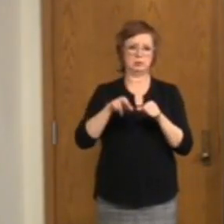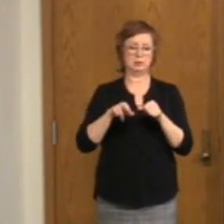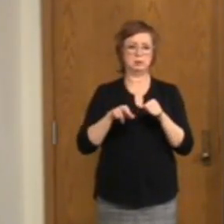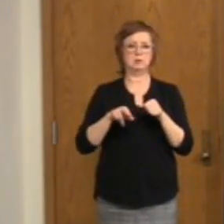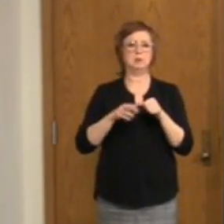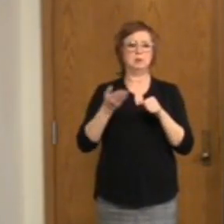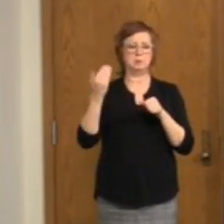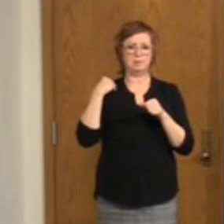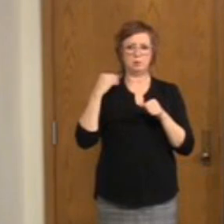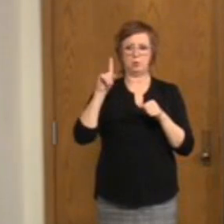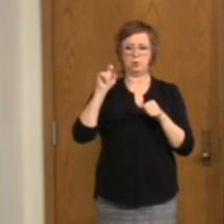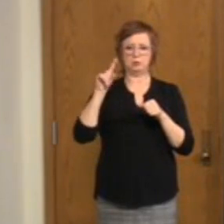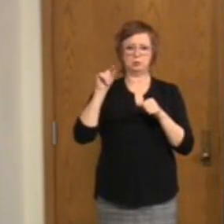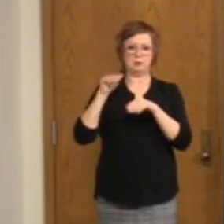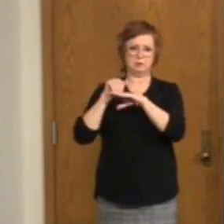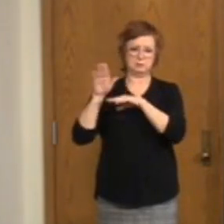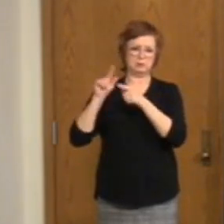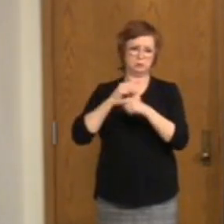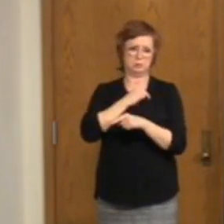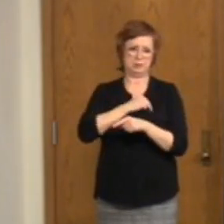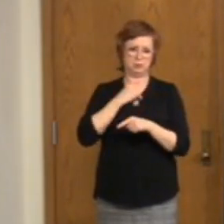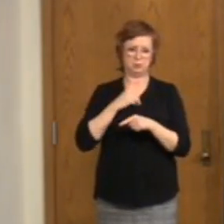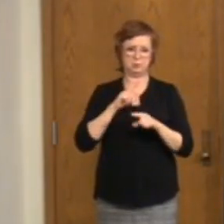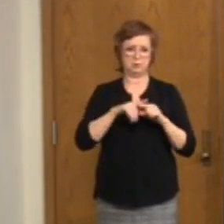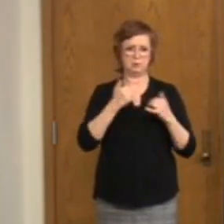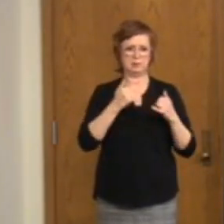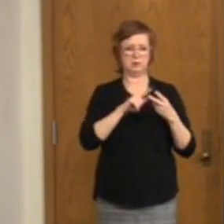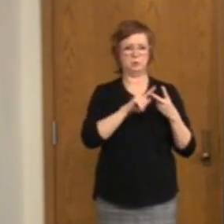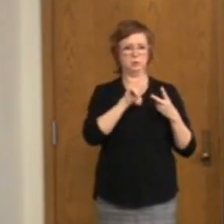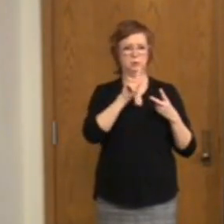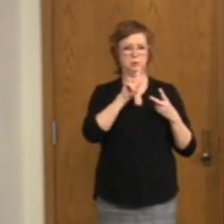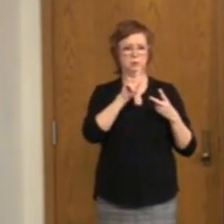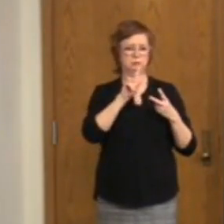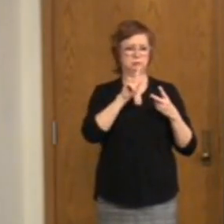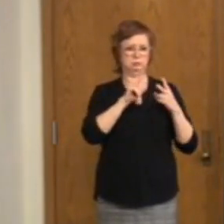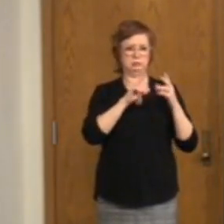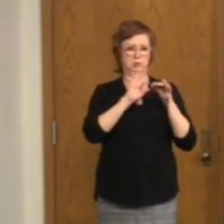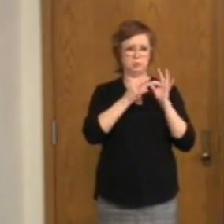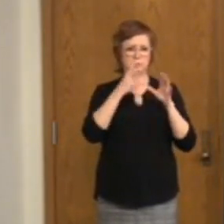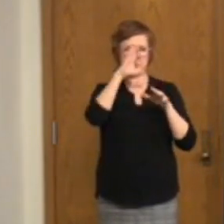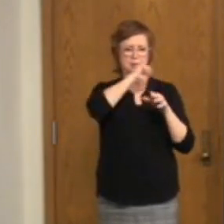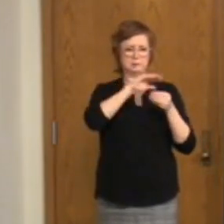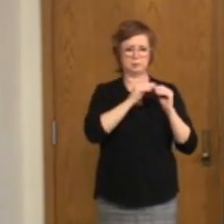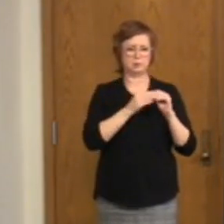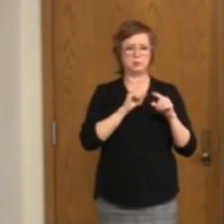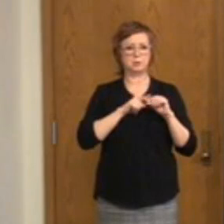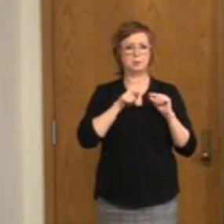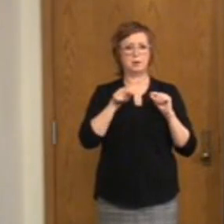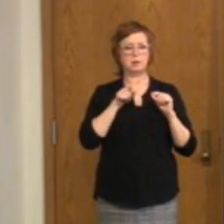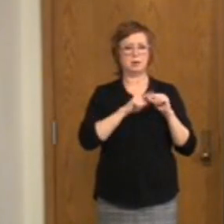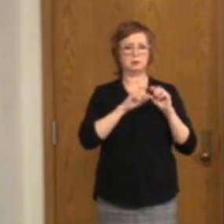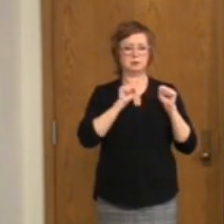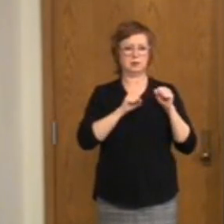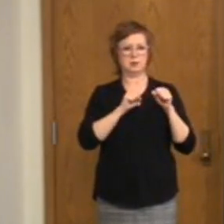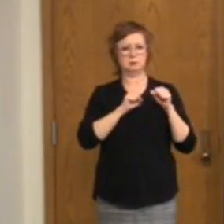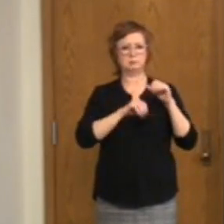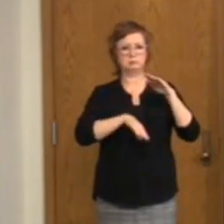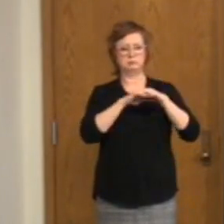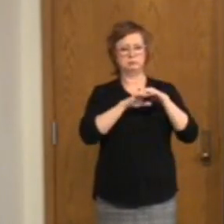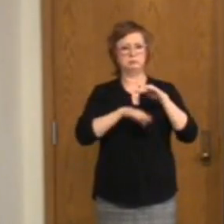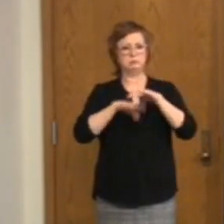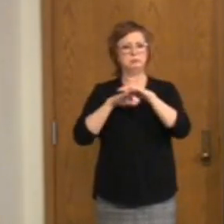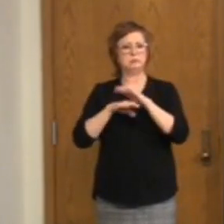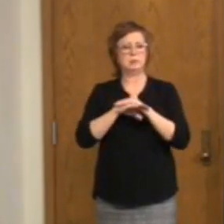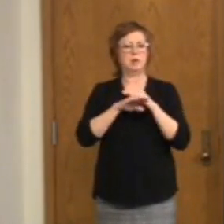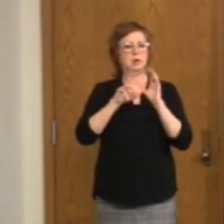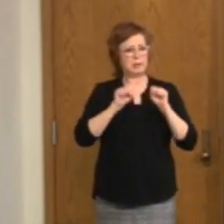Now 180 can be tested in-house for variants of concern, so that brings up our capacity to 300 cases a week. So depending